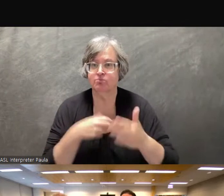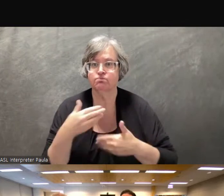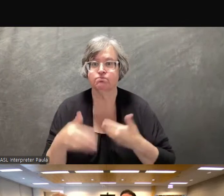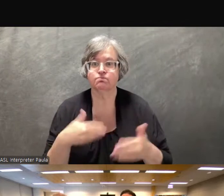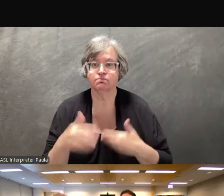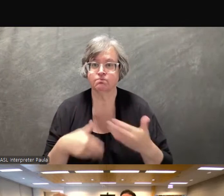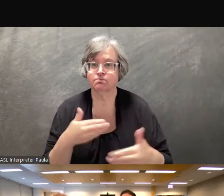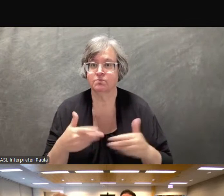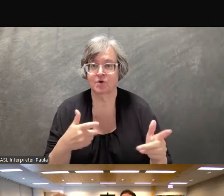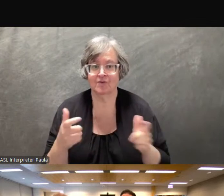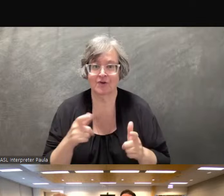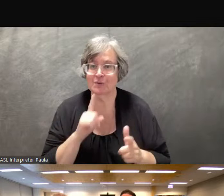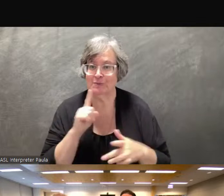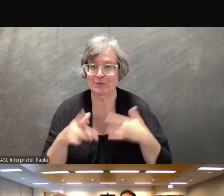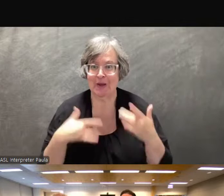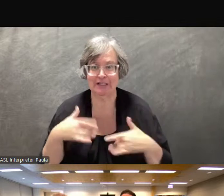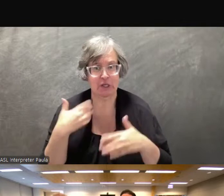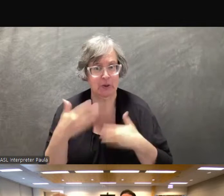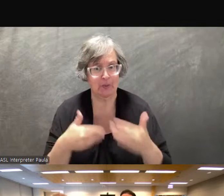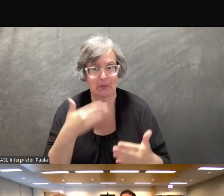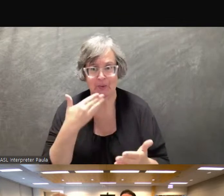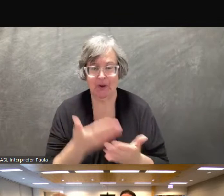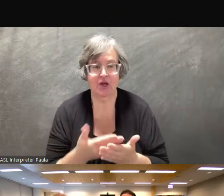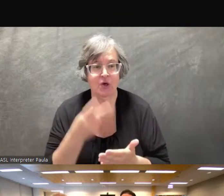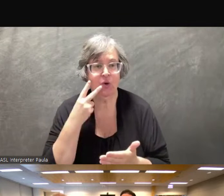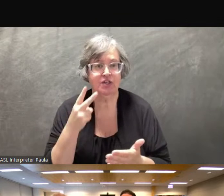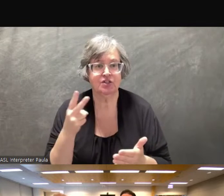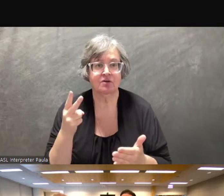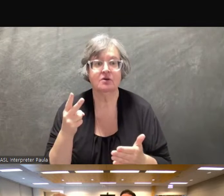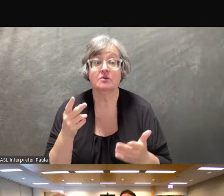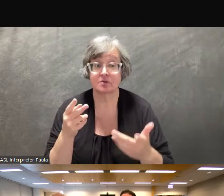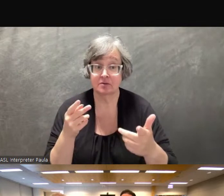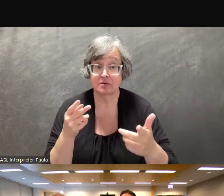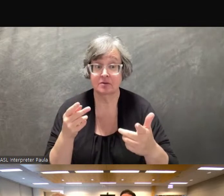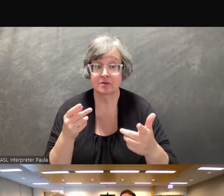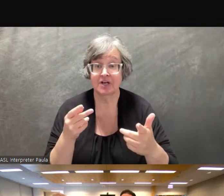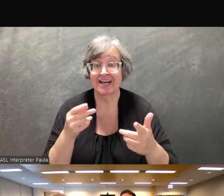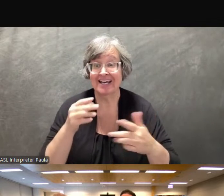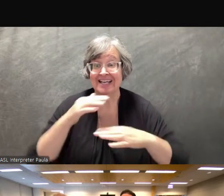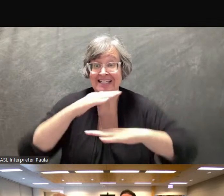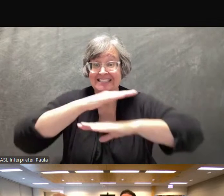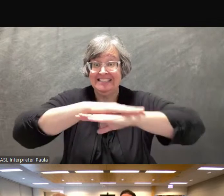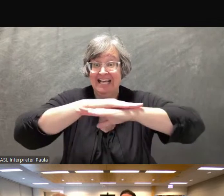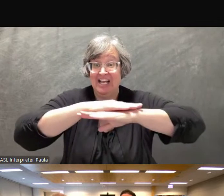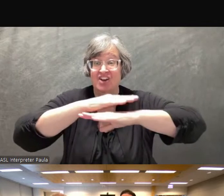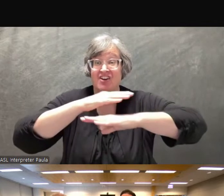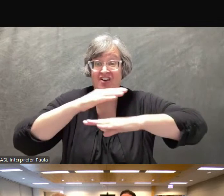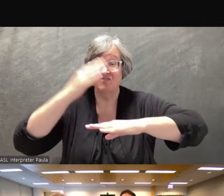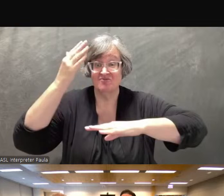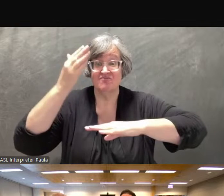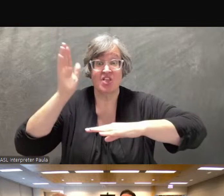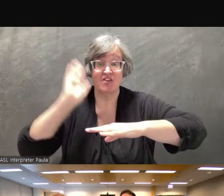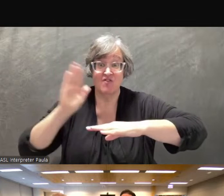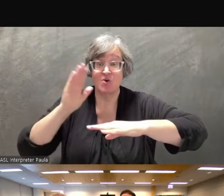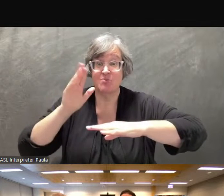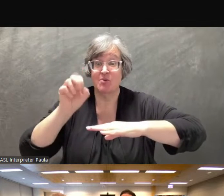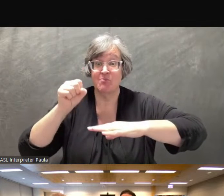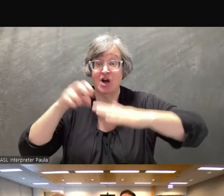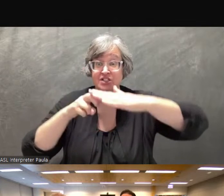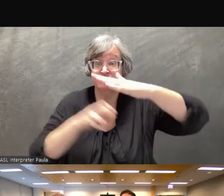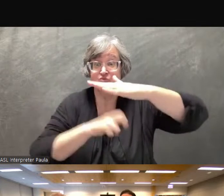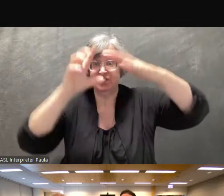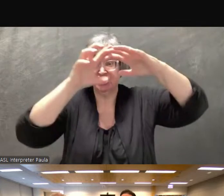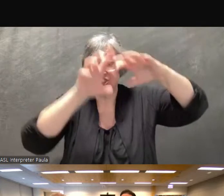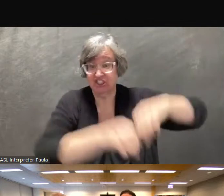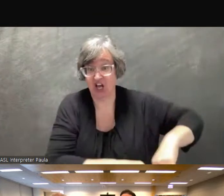is pretty exciting. It's going very well. You can see the fully demolished out deck of the former bus bridge. This is the steel stringers getting ready to